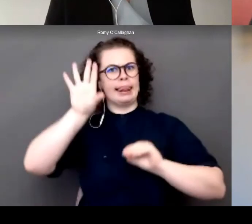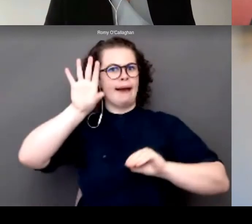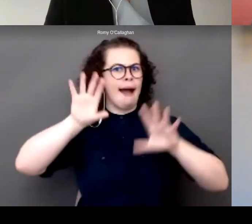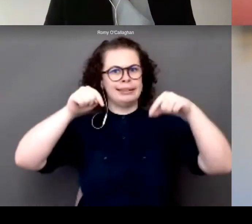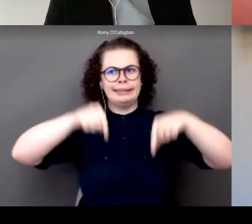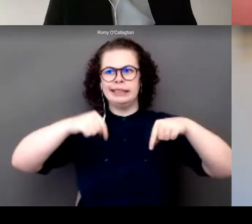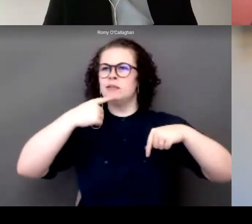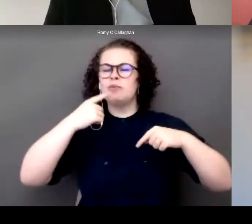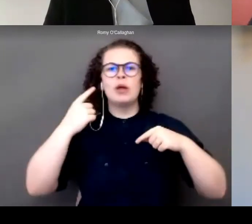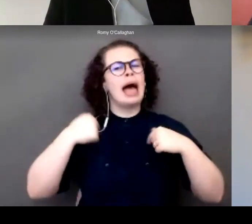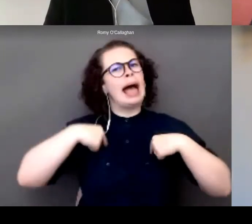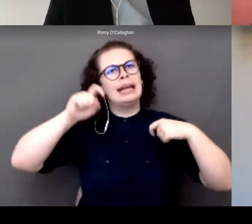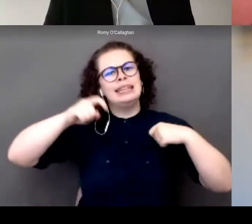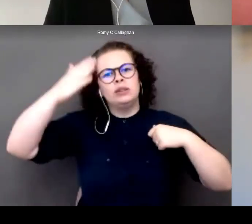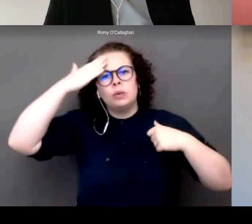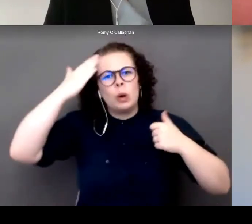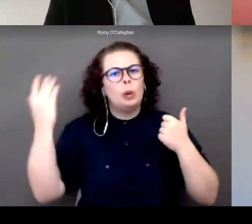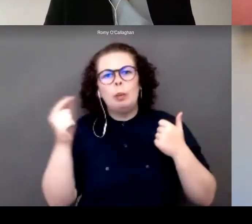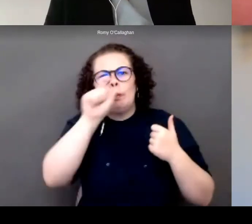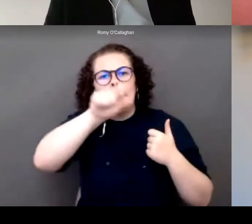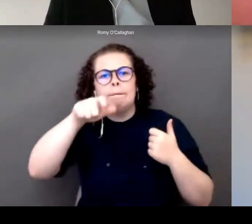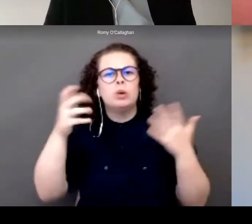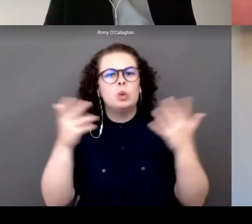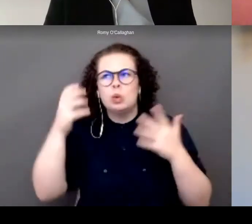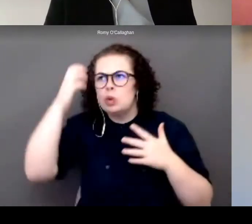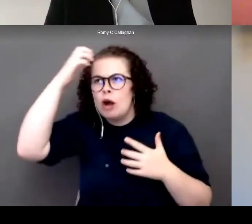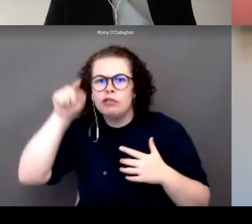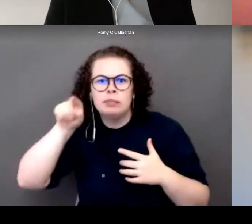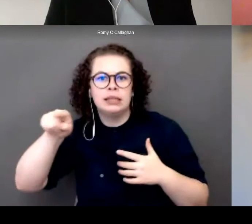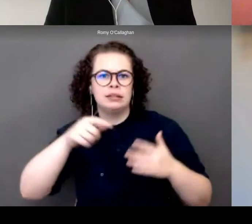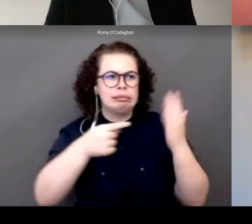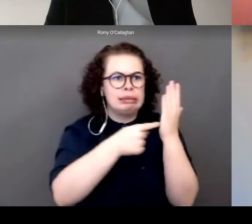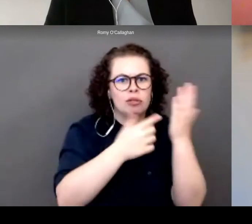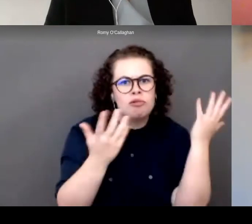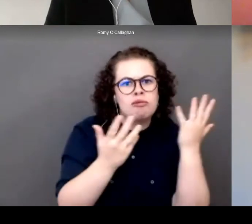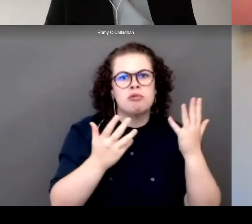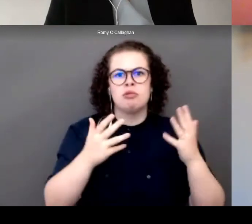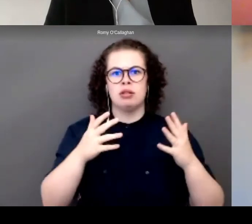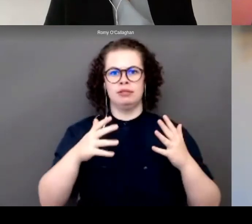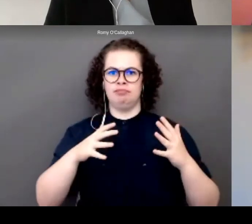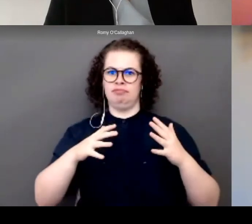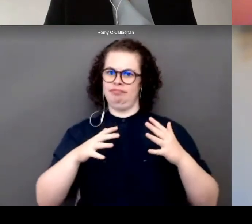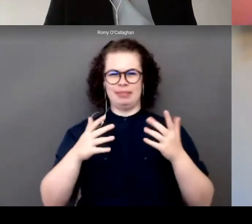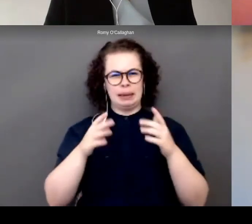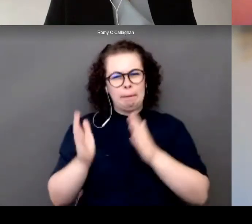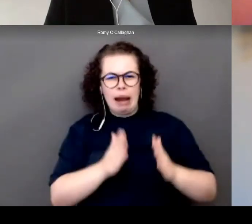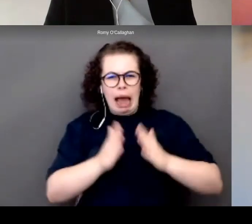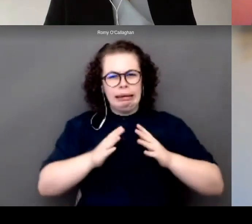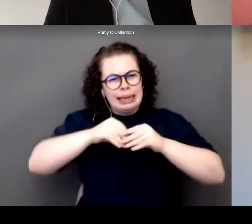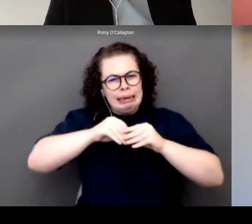your partners in the light festival. And because the light festivals are very